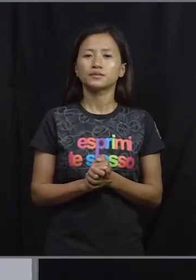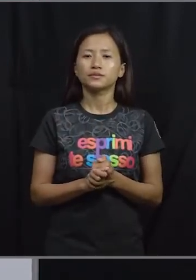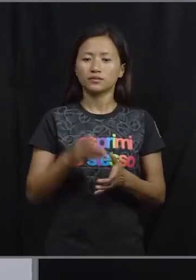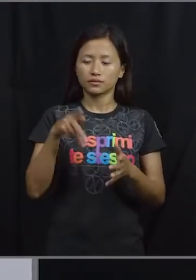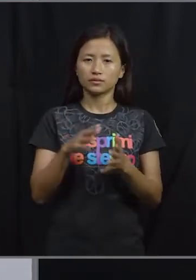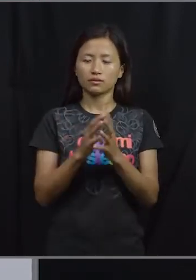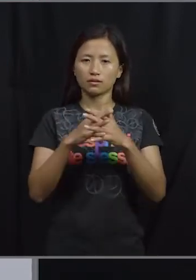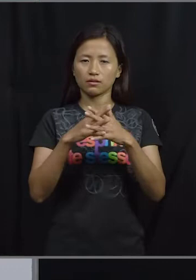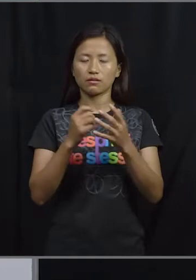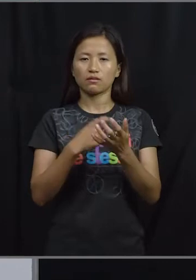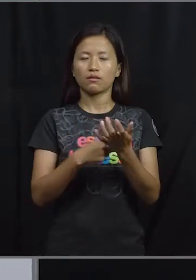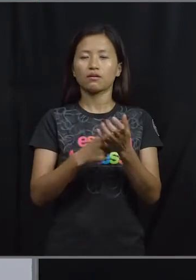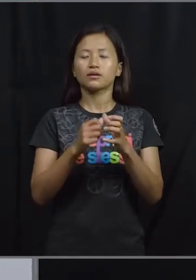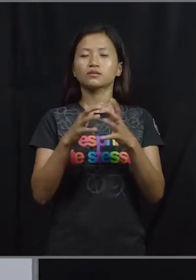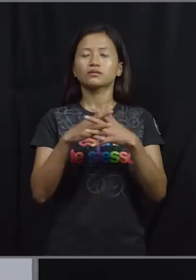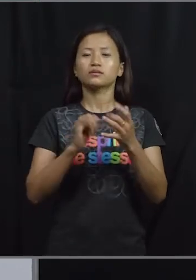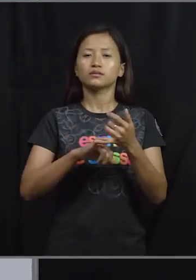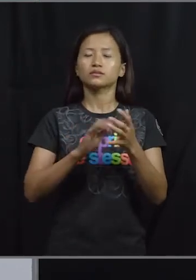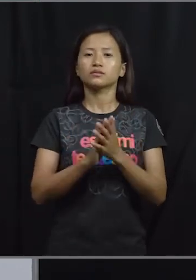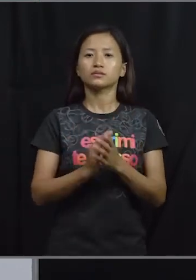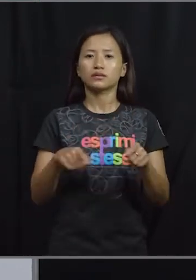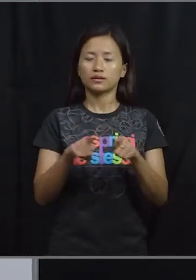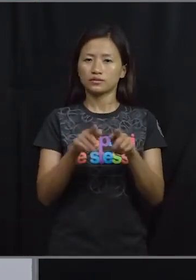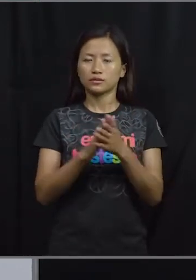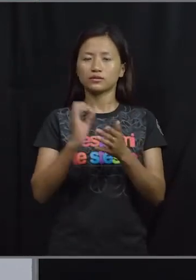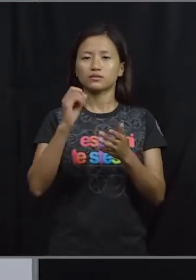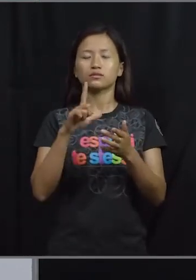its rows and columns